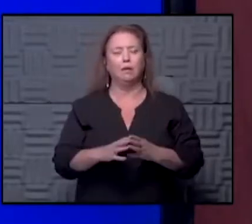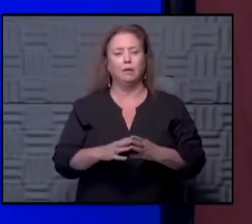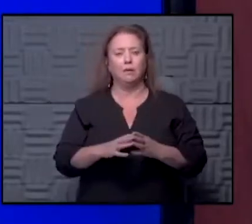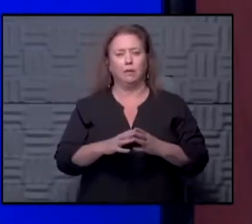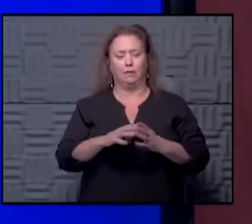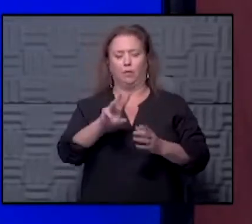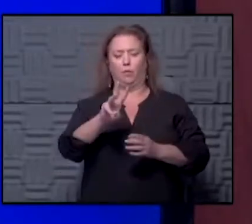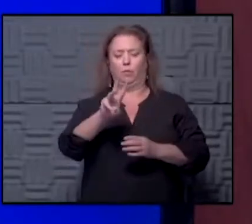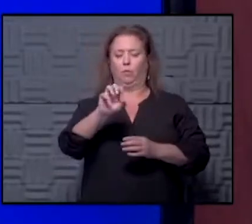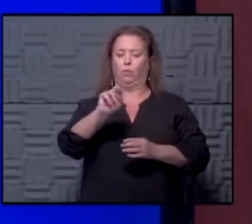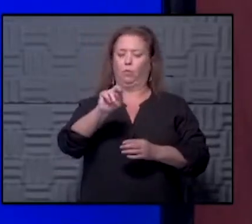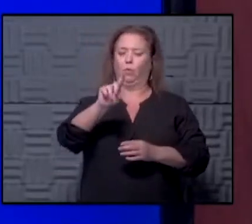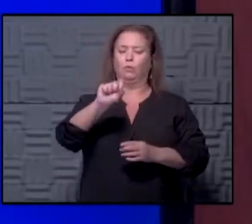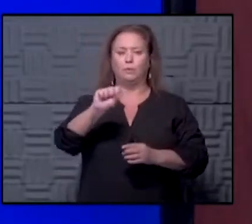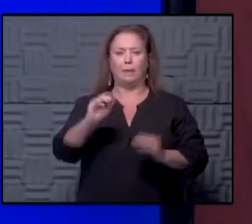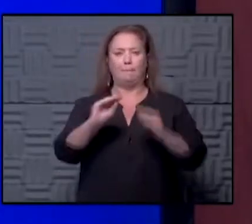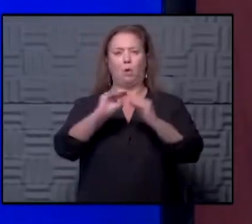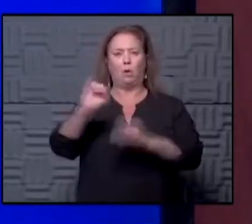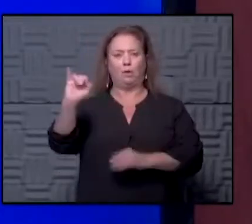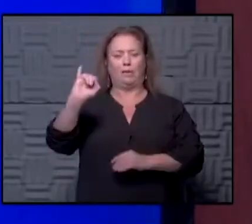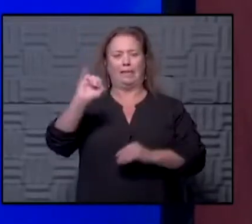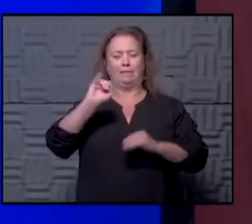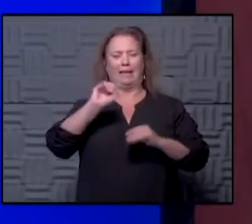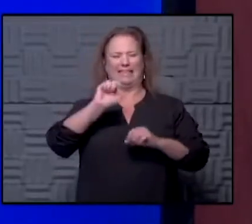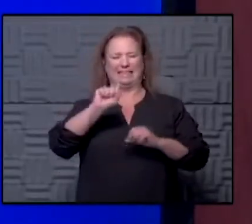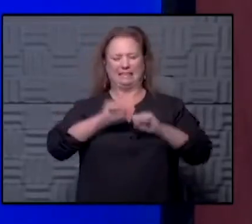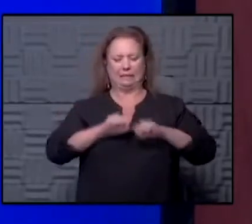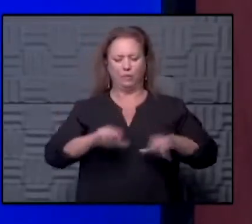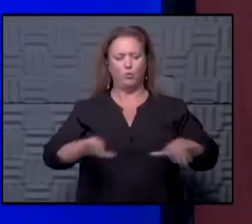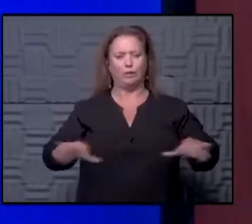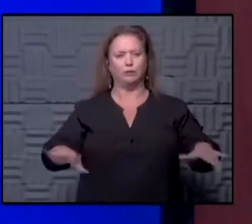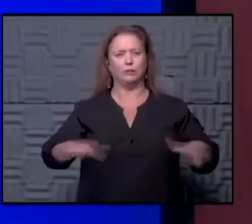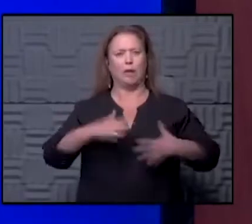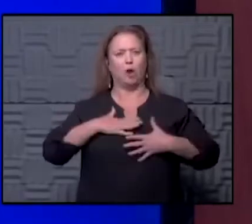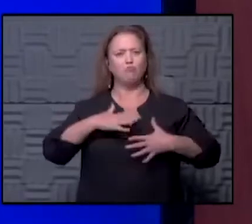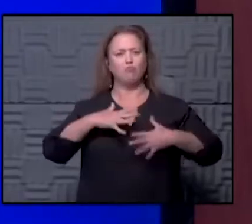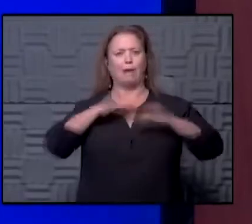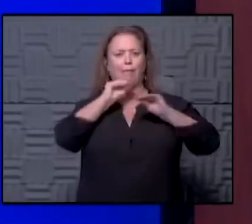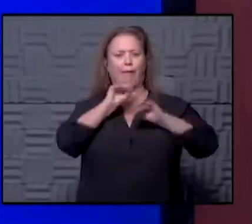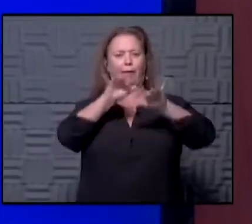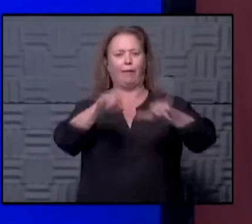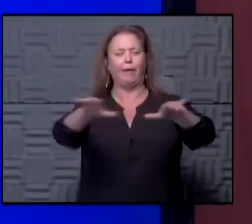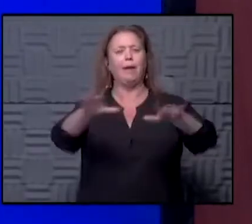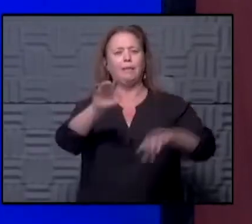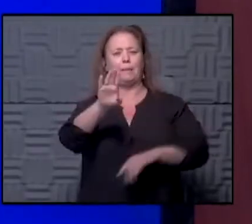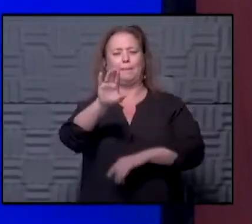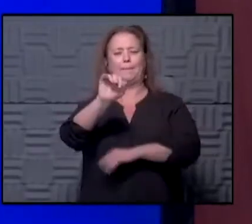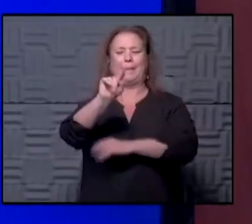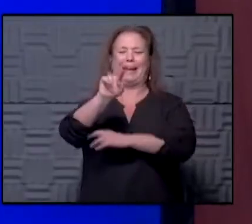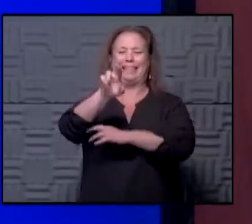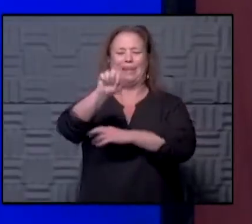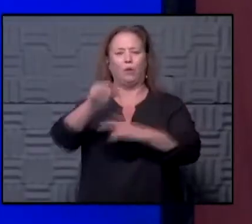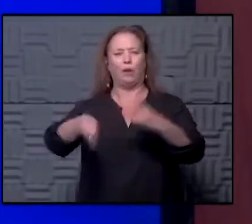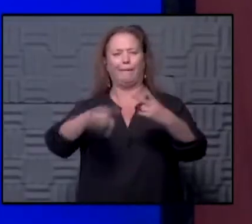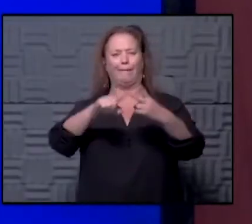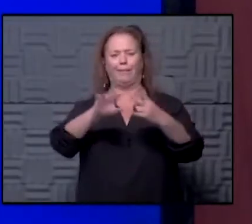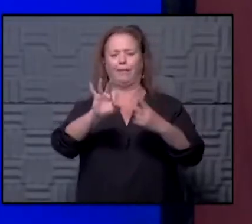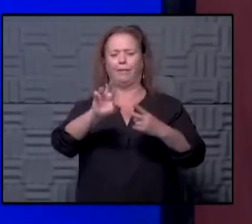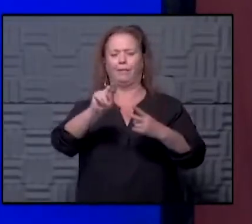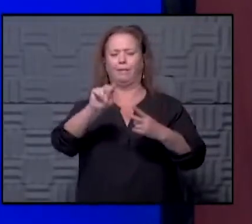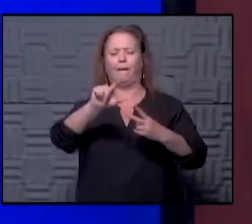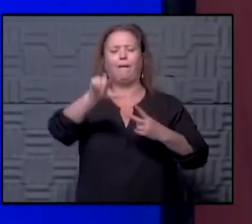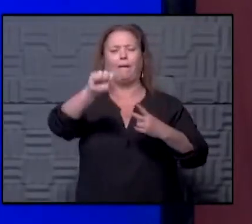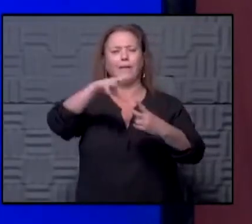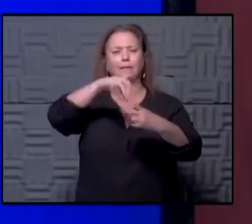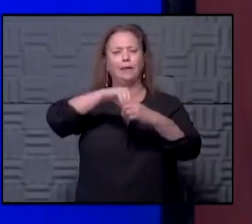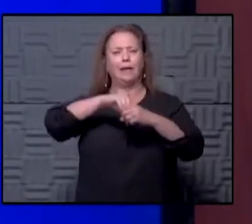wounds would be much more infected as the secretions and what we breathe out carries bacteria and fungus and all sorts of stuff, and that will